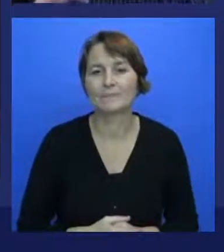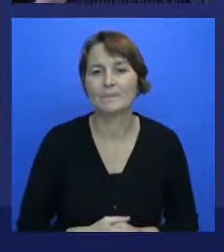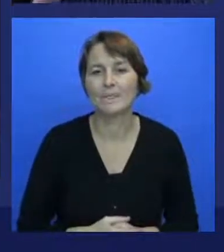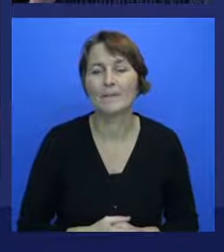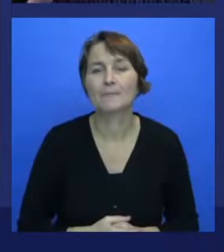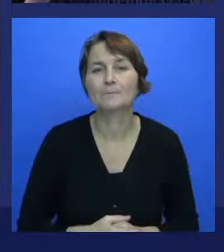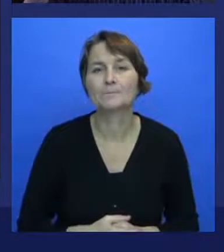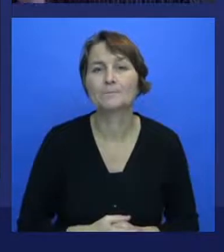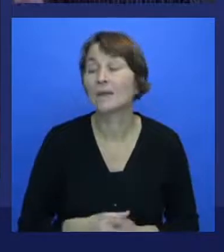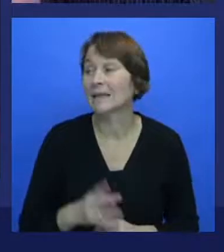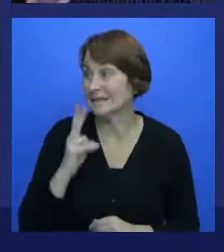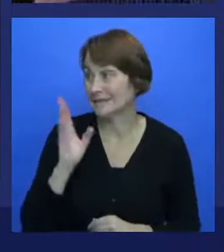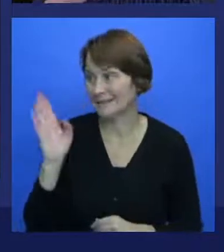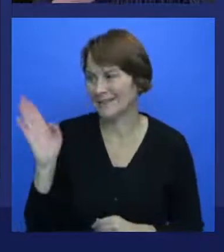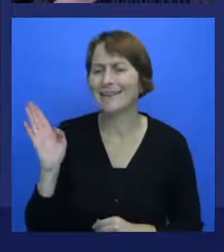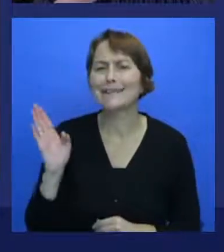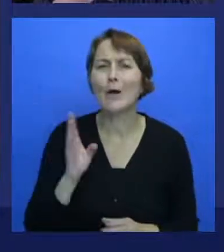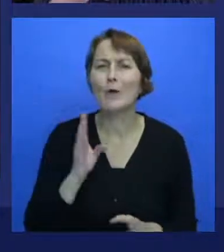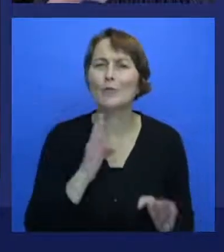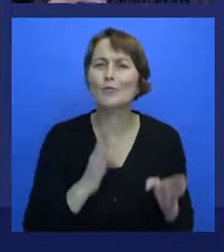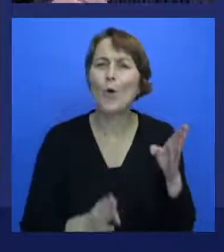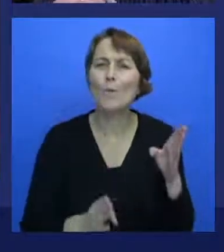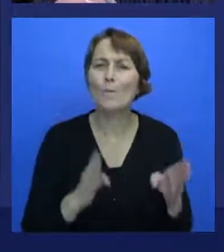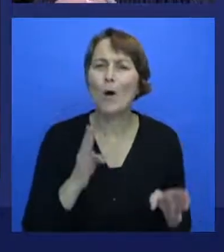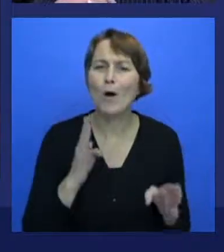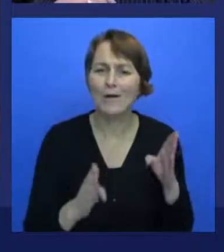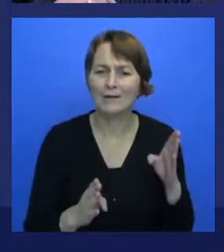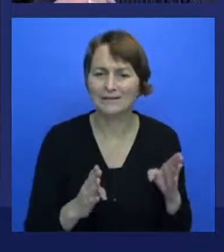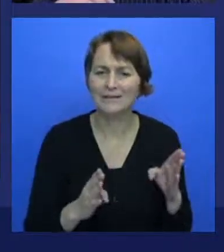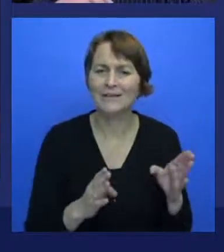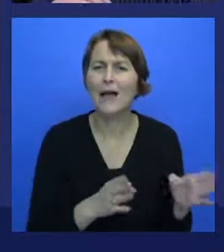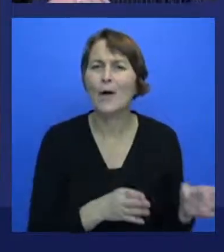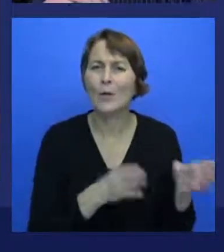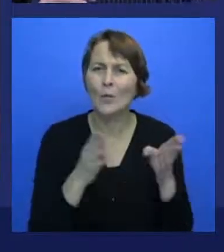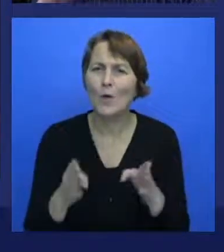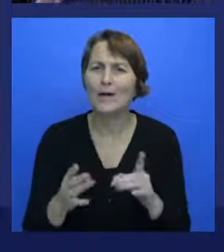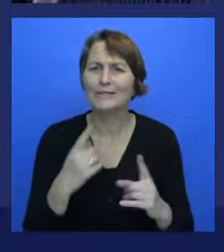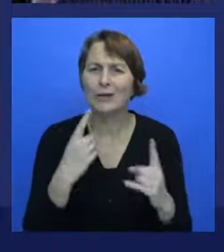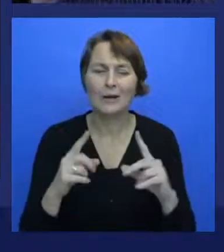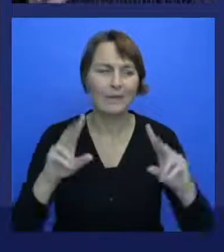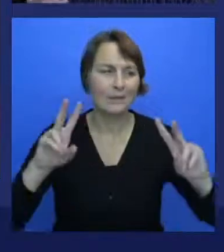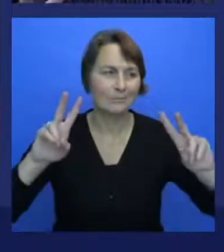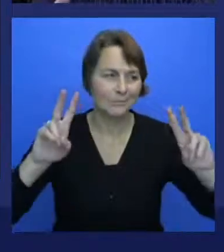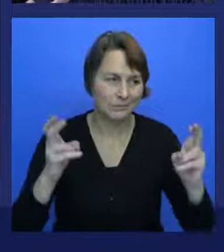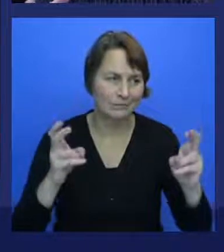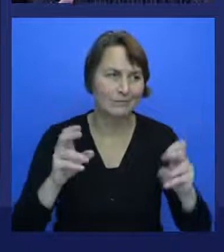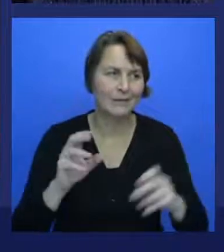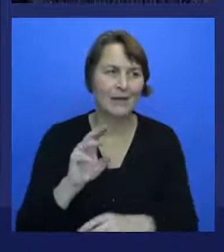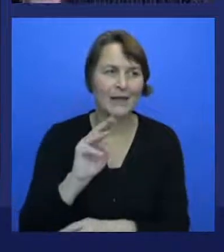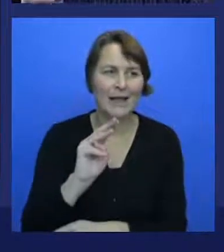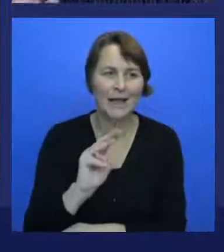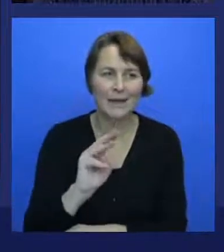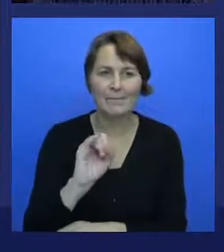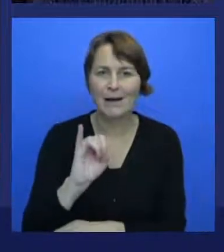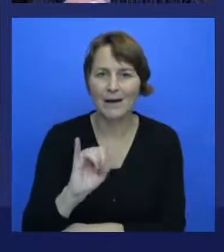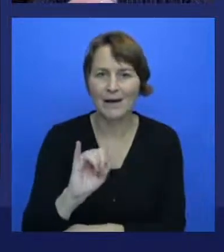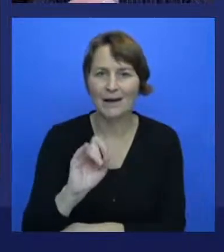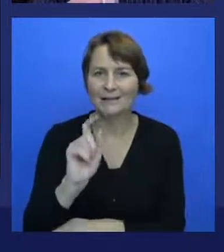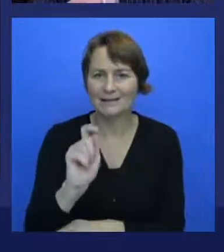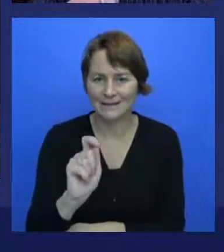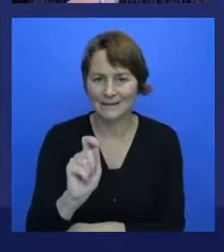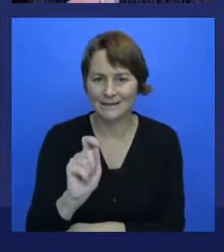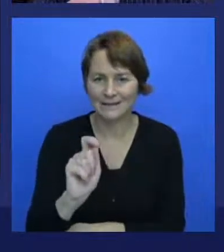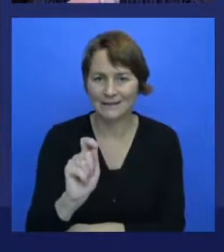to the current times, I want to talk about MIT Dactyl. So this is a robotic hand for